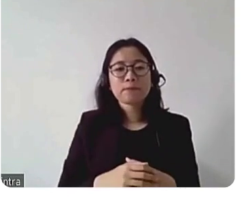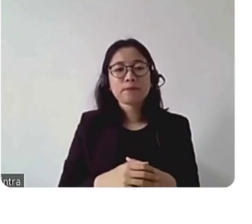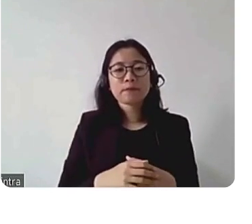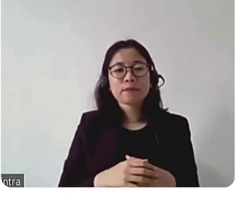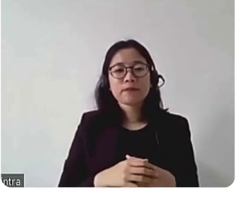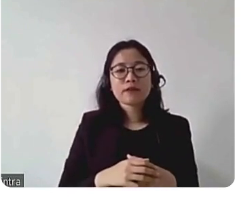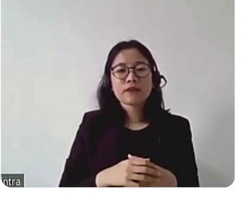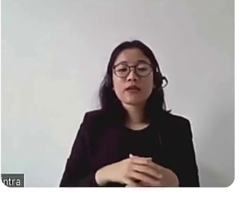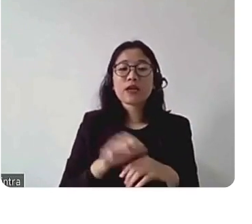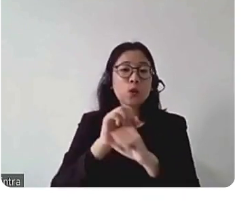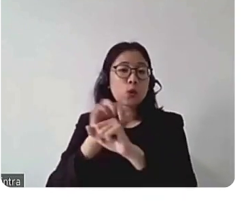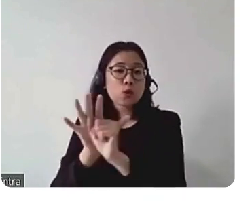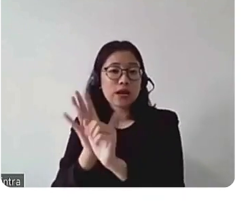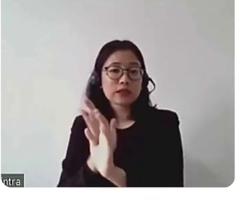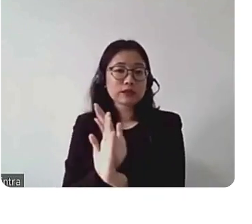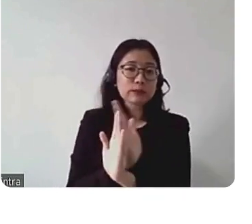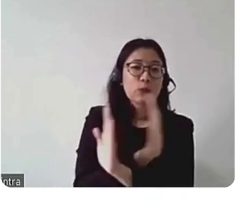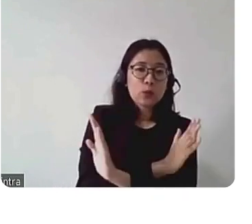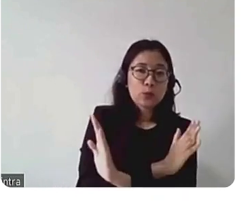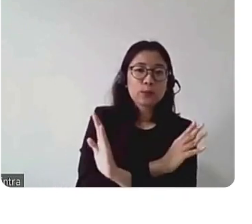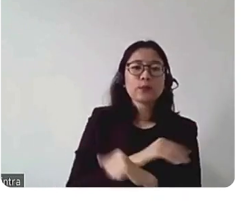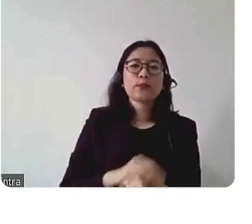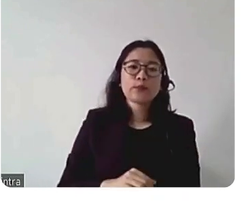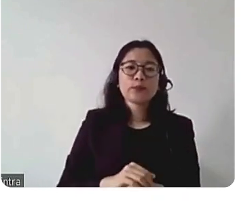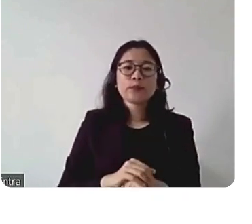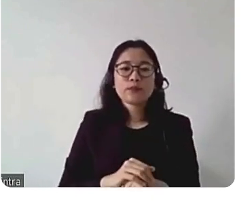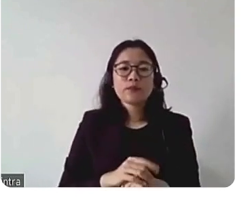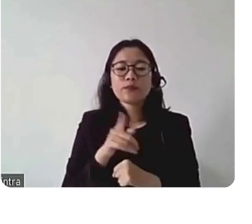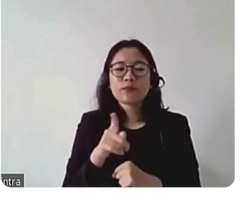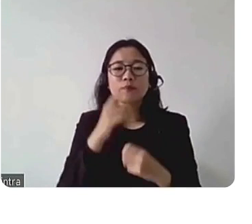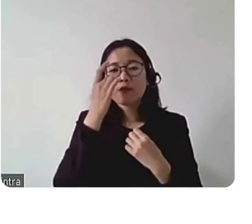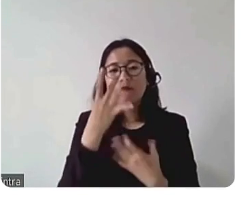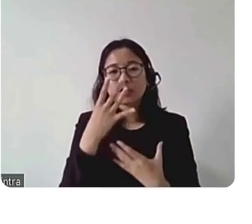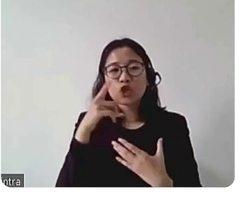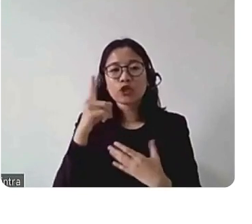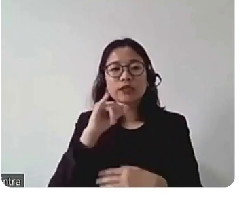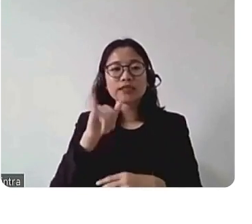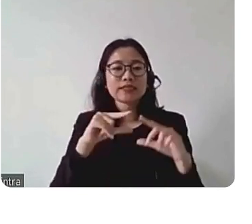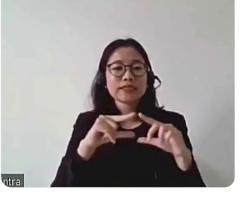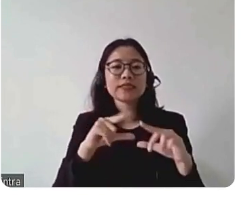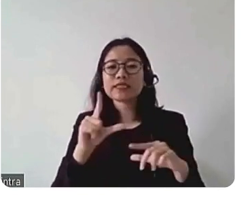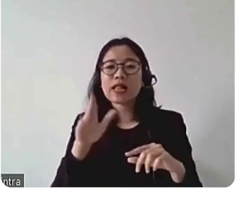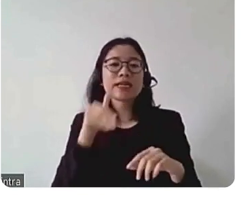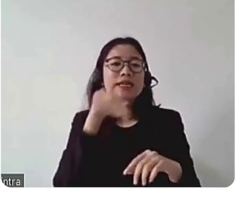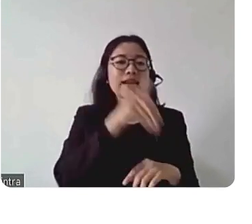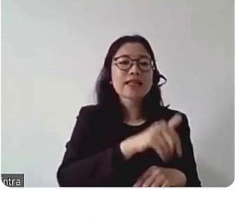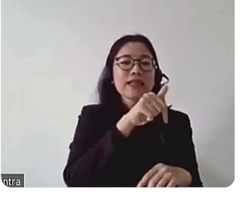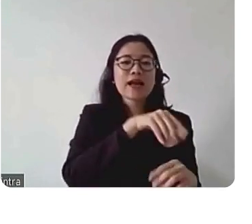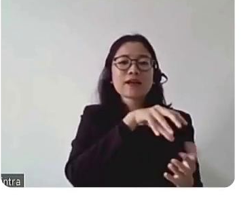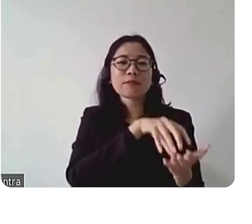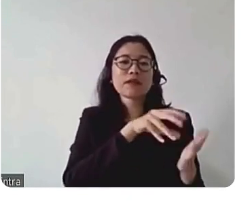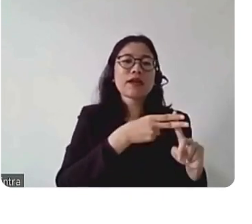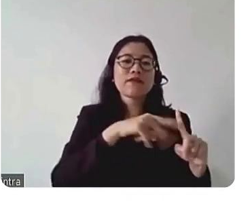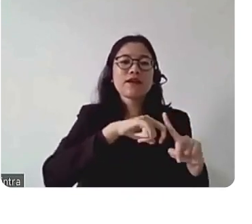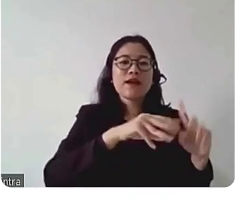Before COVID-19 pandemic, Prof. Jal coming to Faculty of Public Health to our